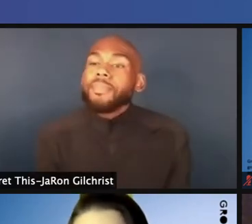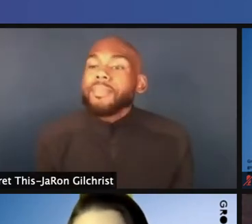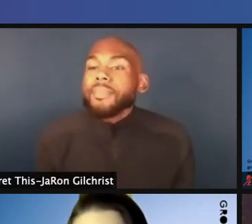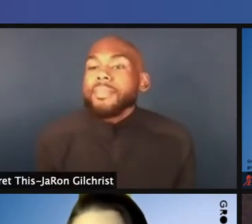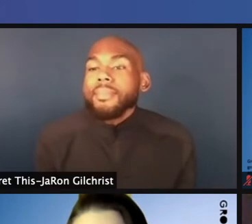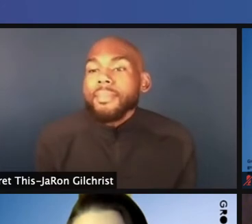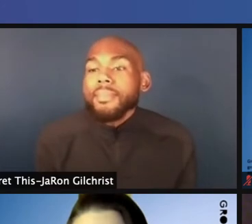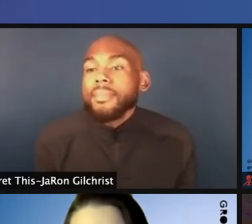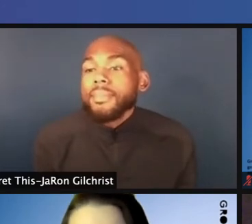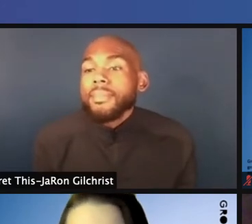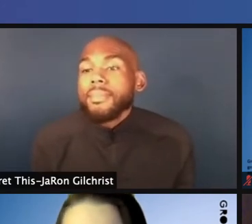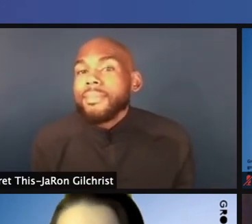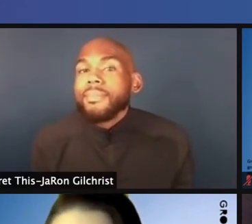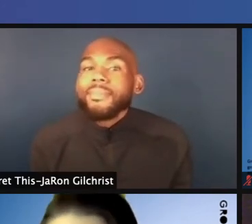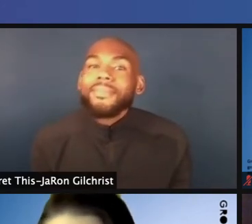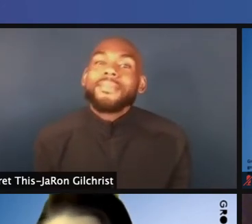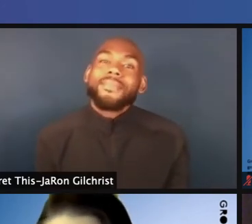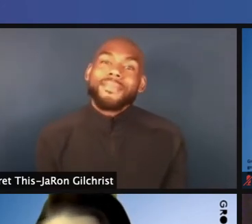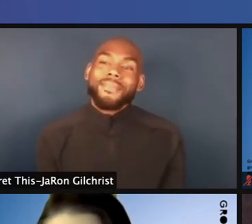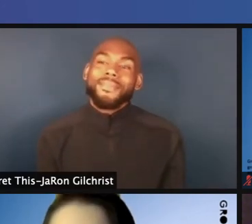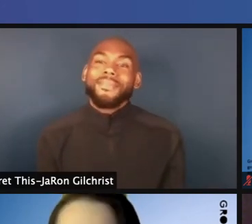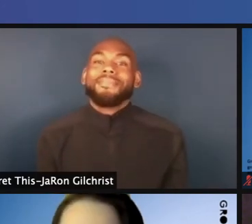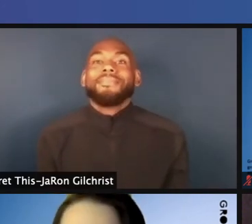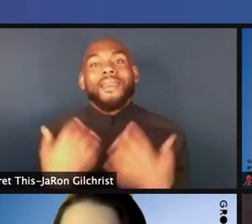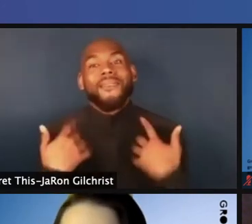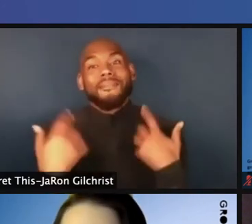Oh, there's so many ways.